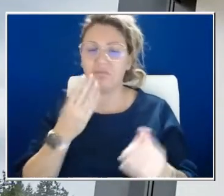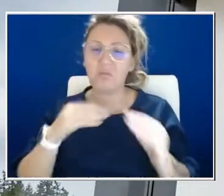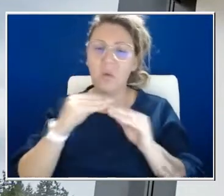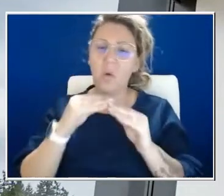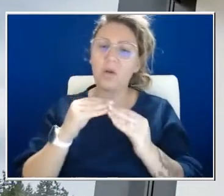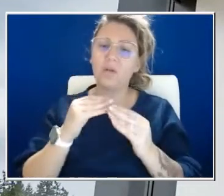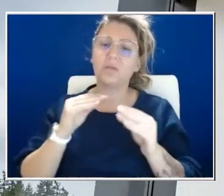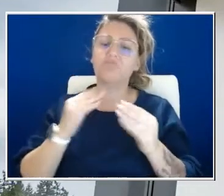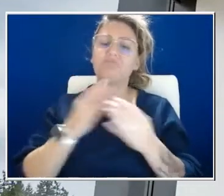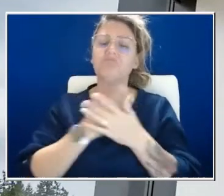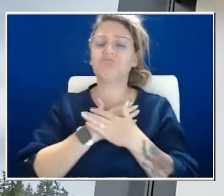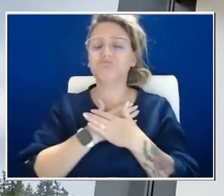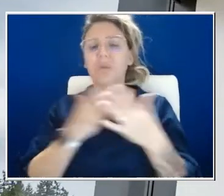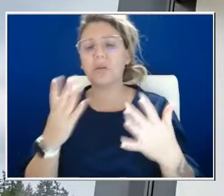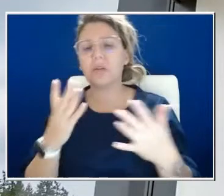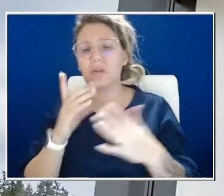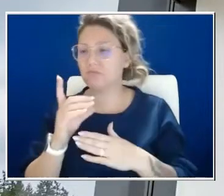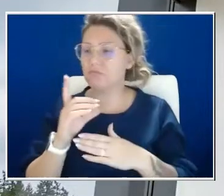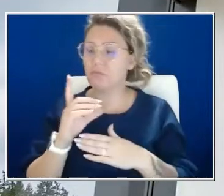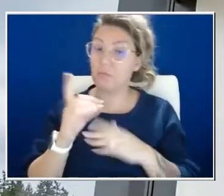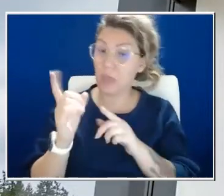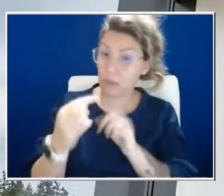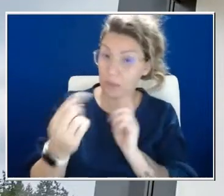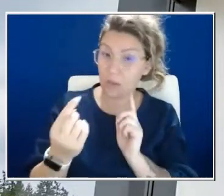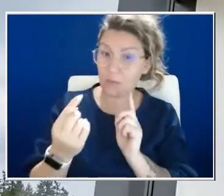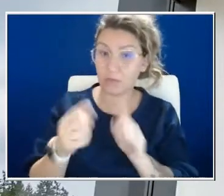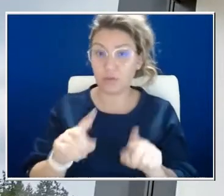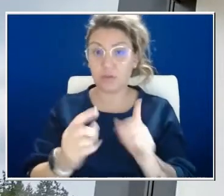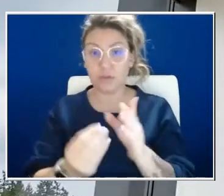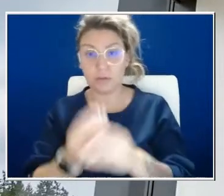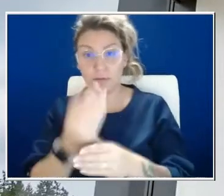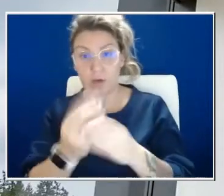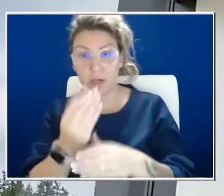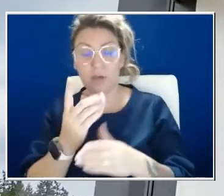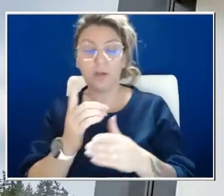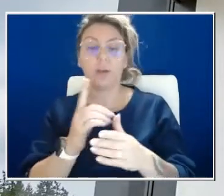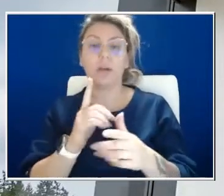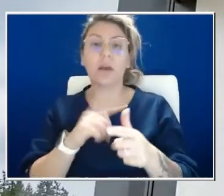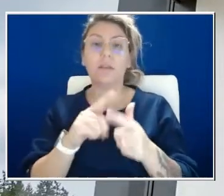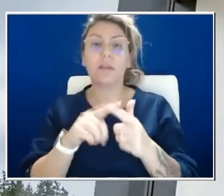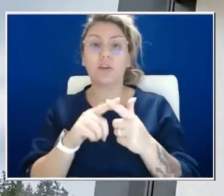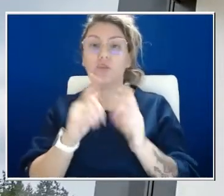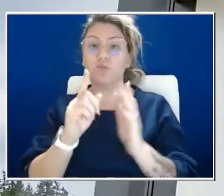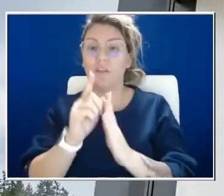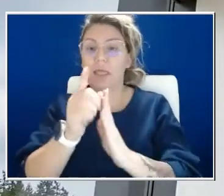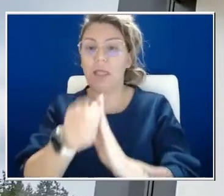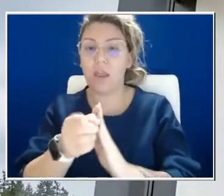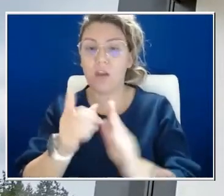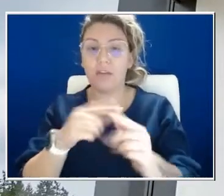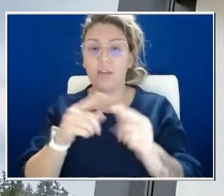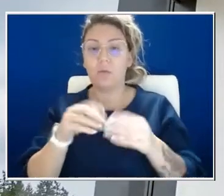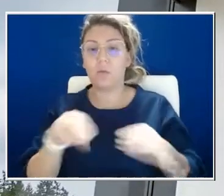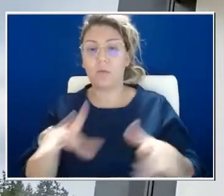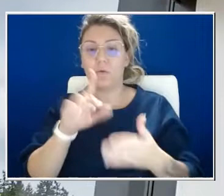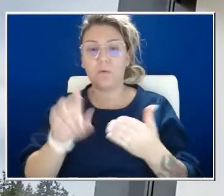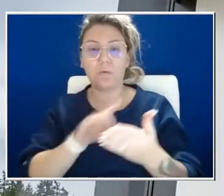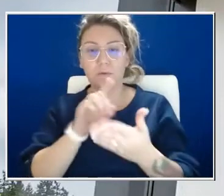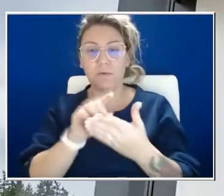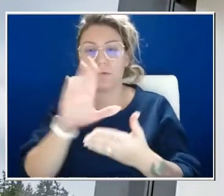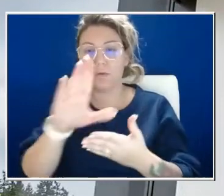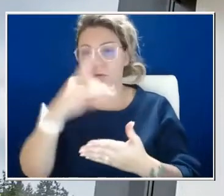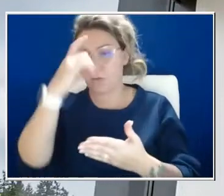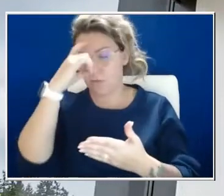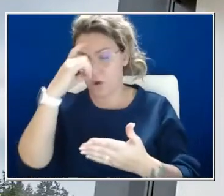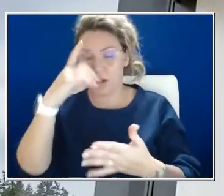in the spring, when you move the clocks later and you lose an hour, your brain will have the impact of 1 hour